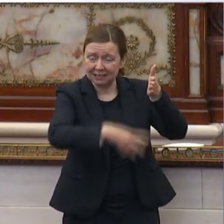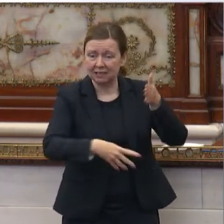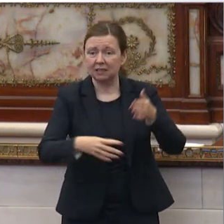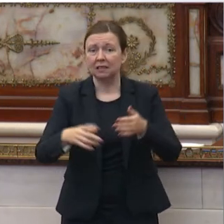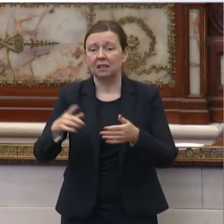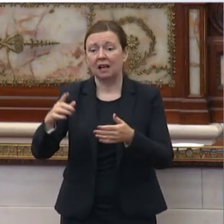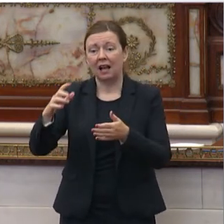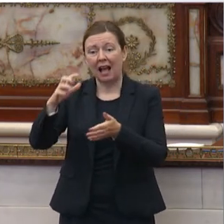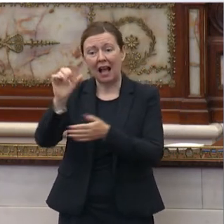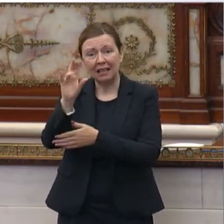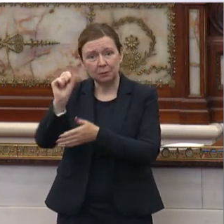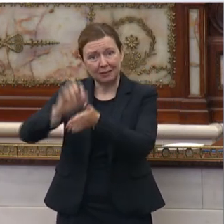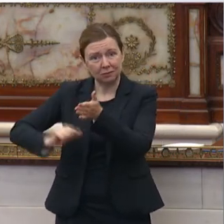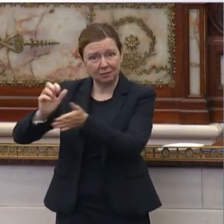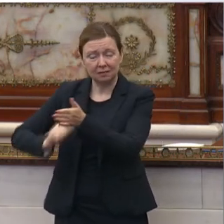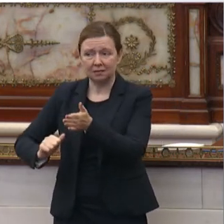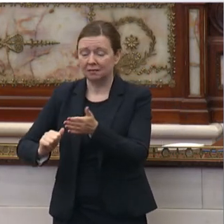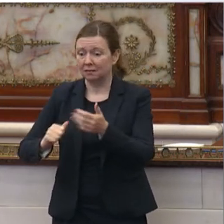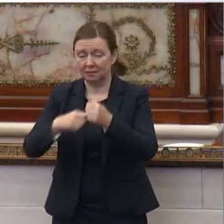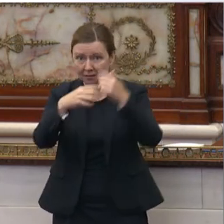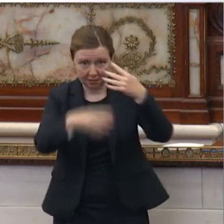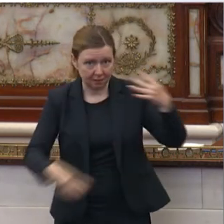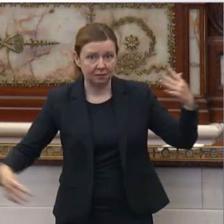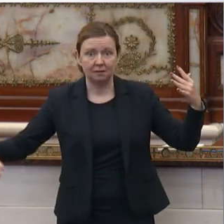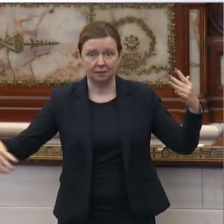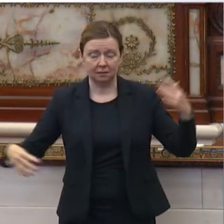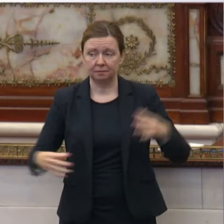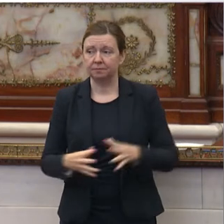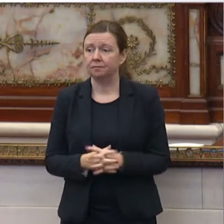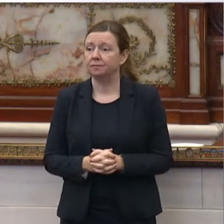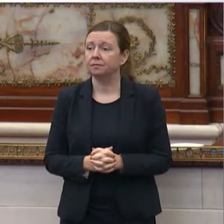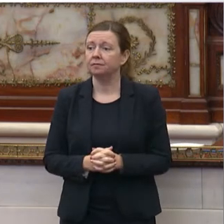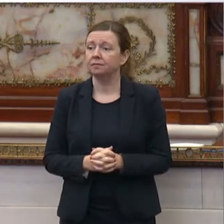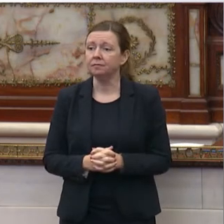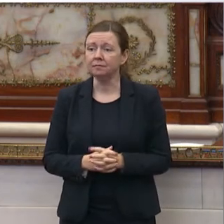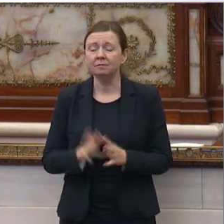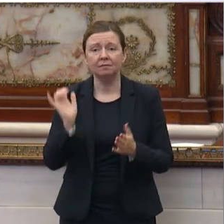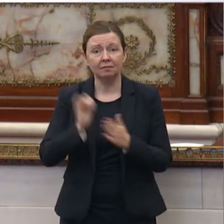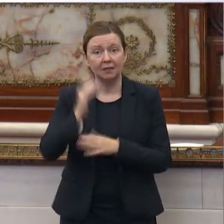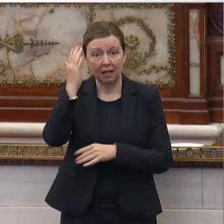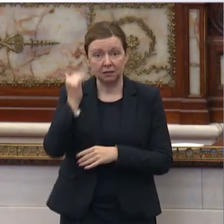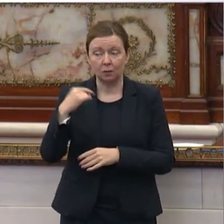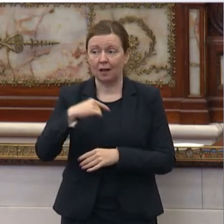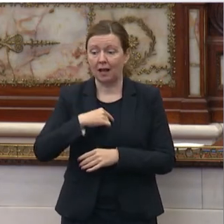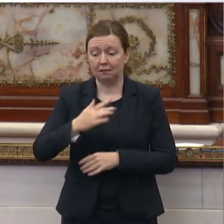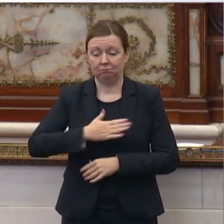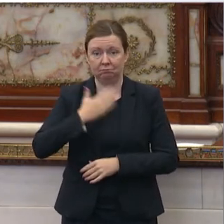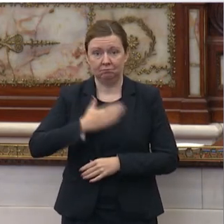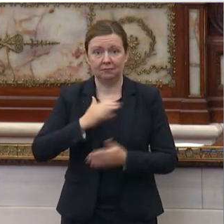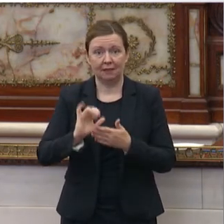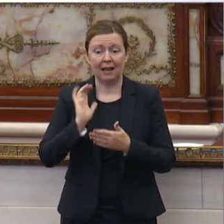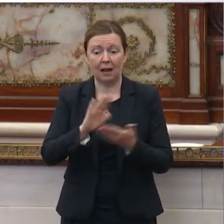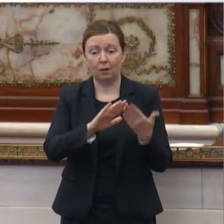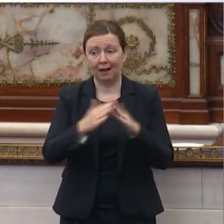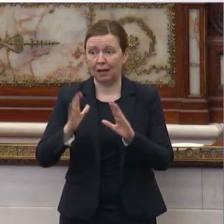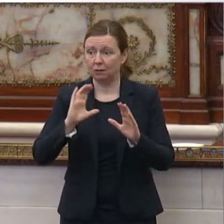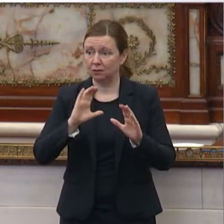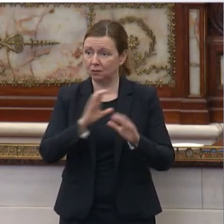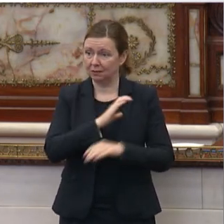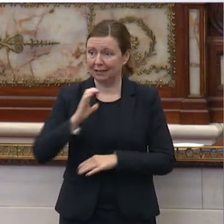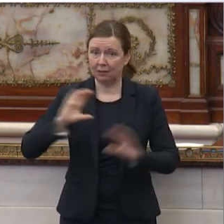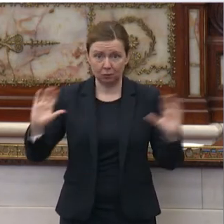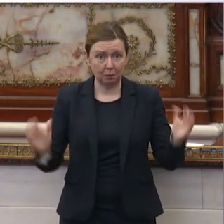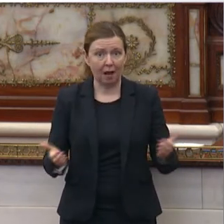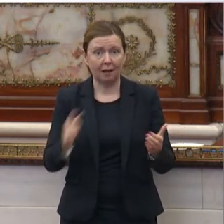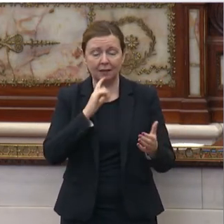remediation. All of us know the list goes on and on. And that's why I'm glad that our council bodies are coming